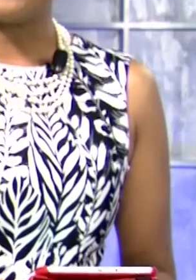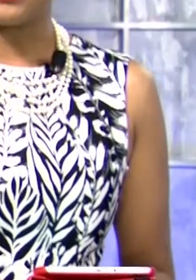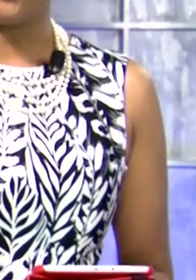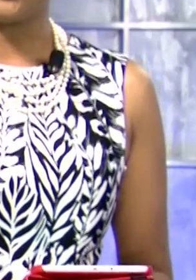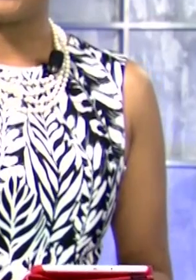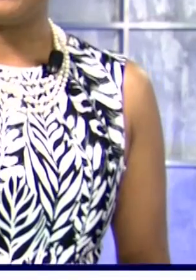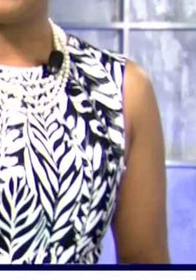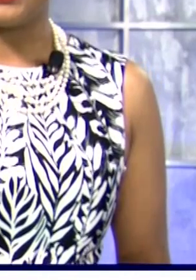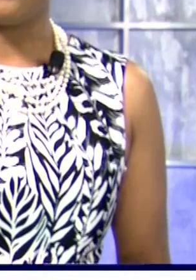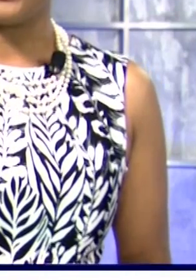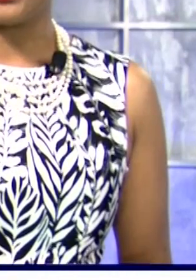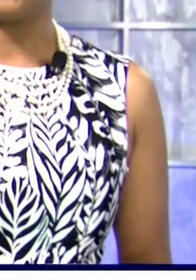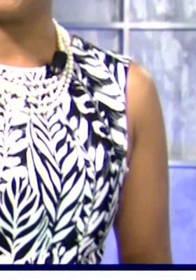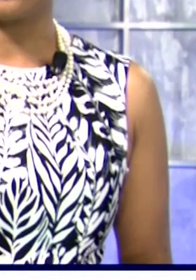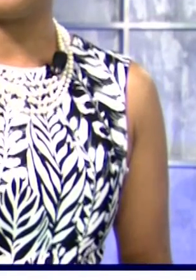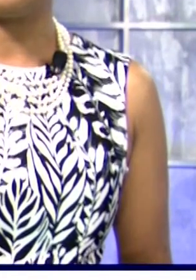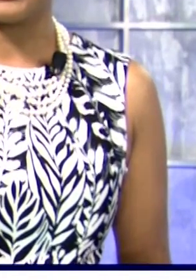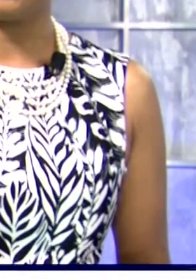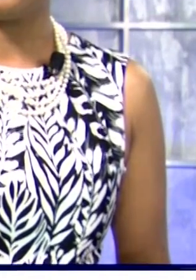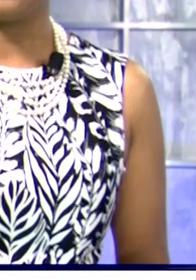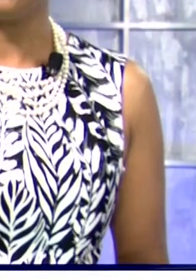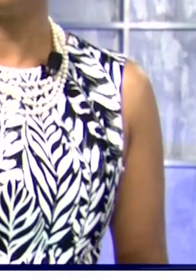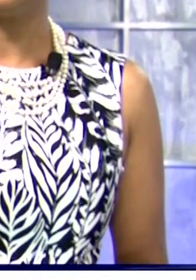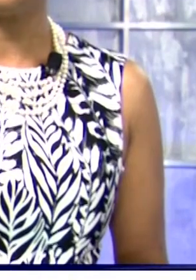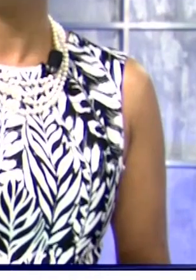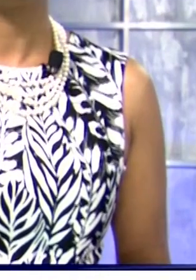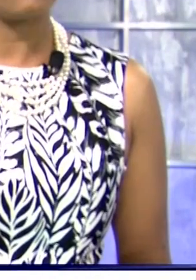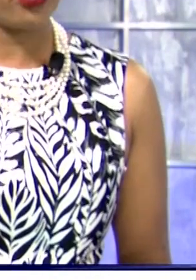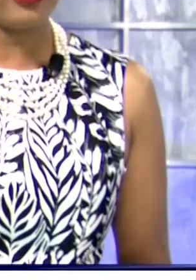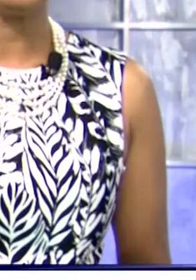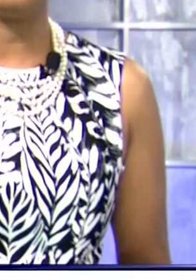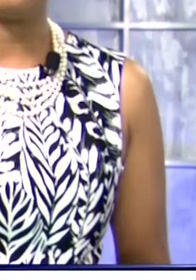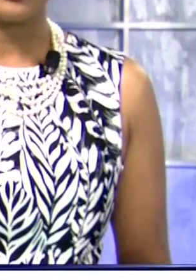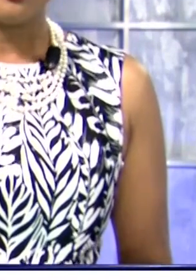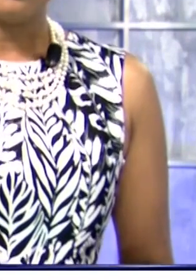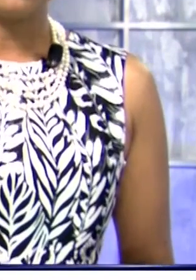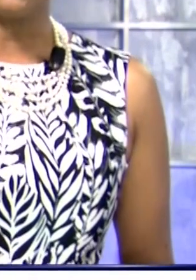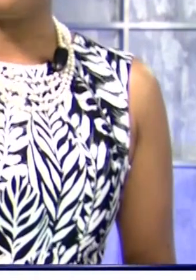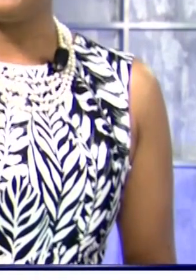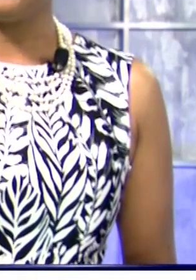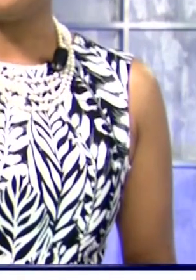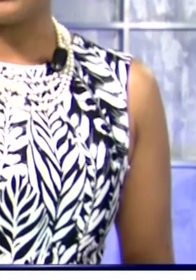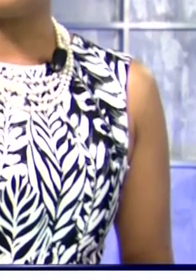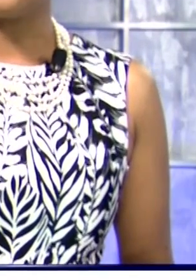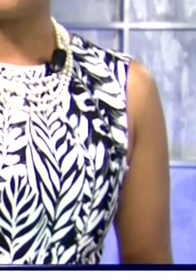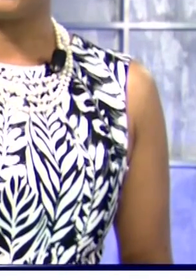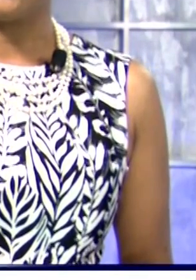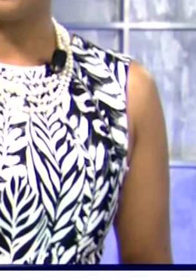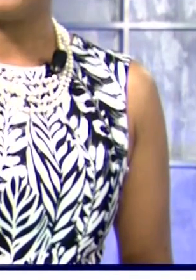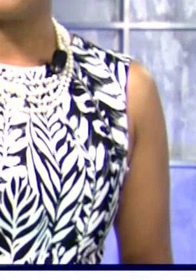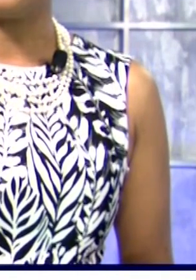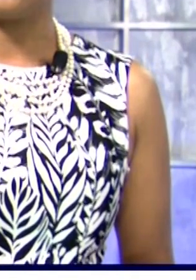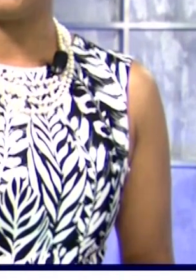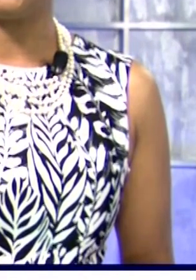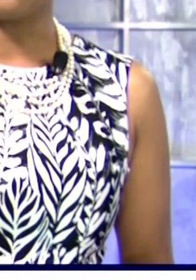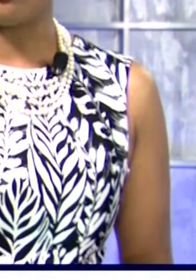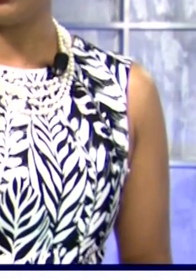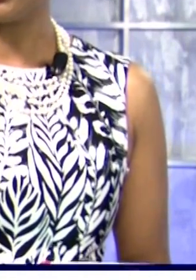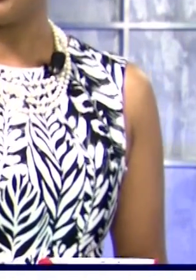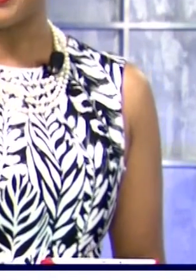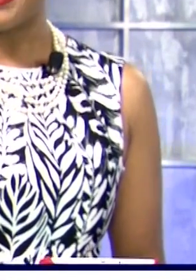than 10% in any financial services agency will need some permission. Social media reacts to those who bought tickets to the